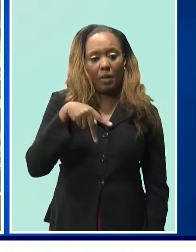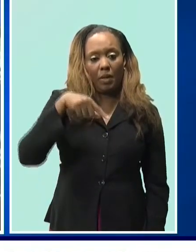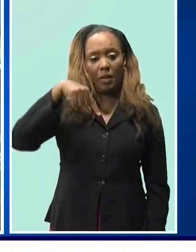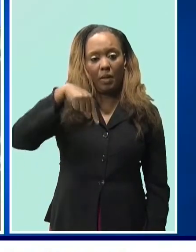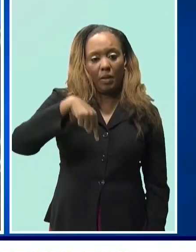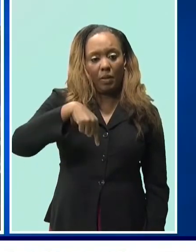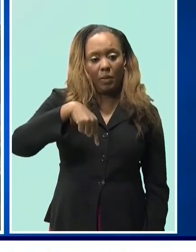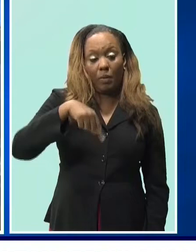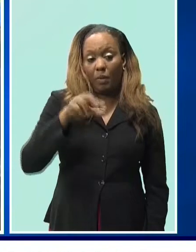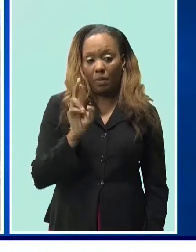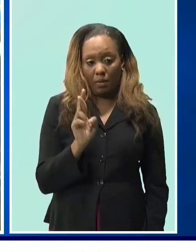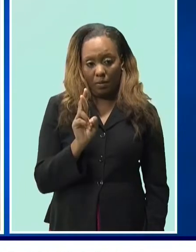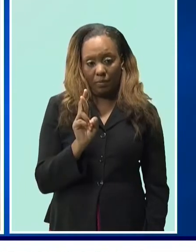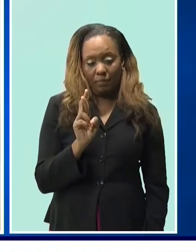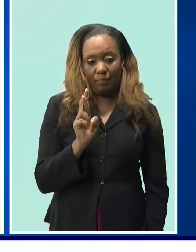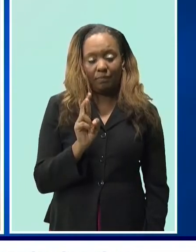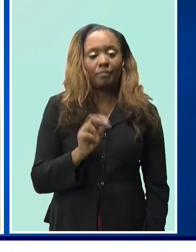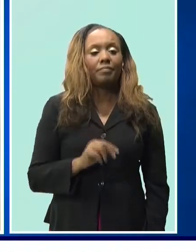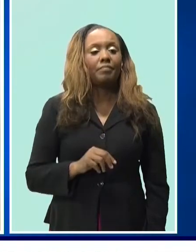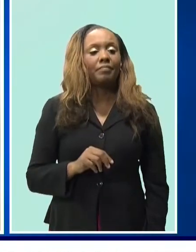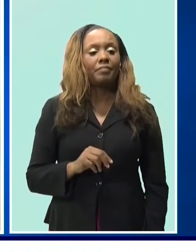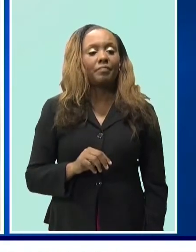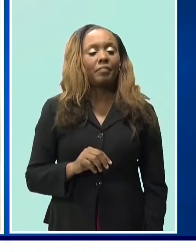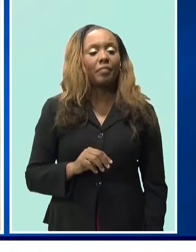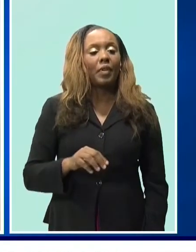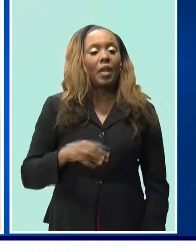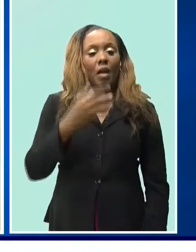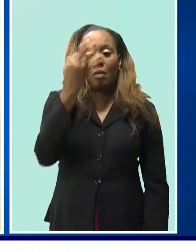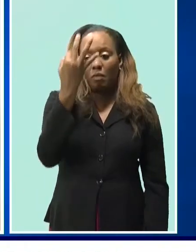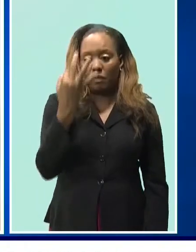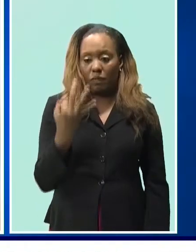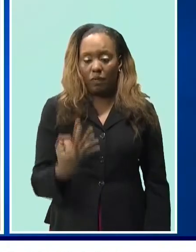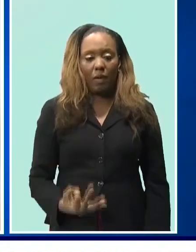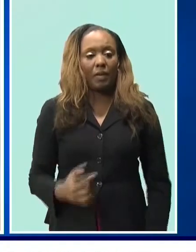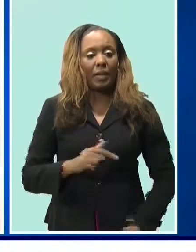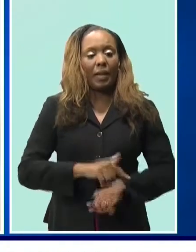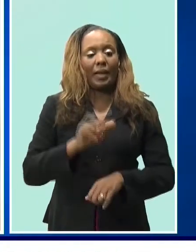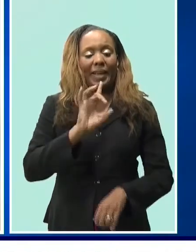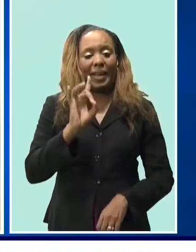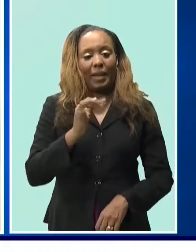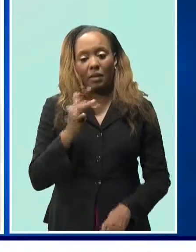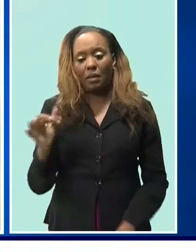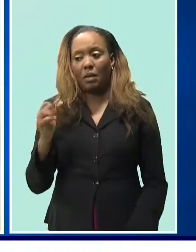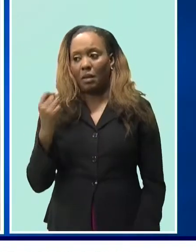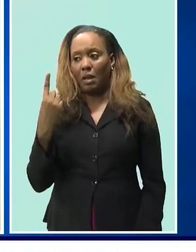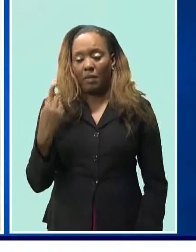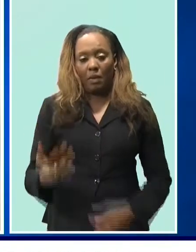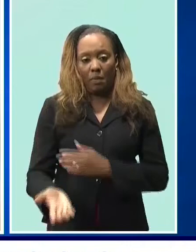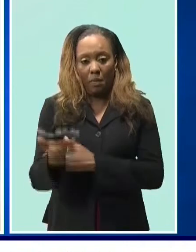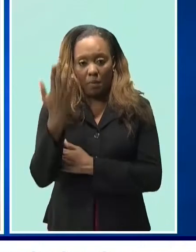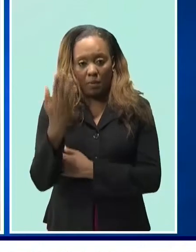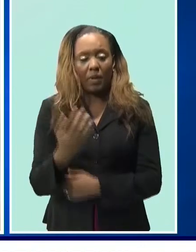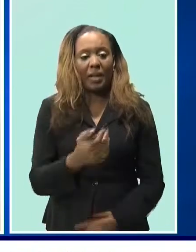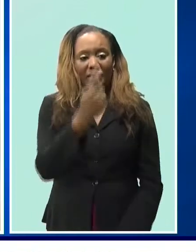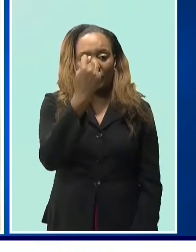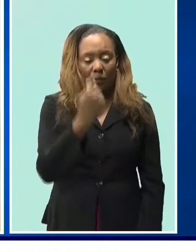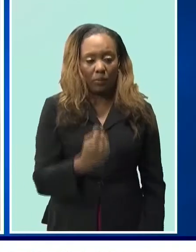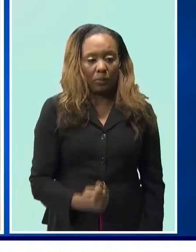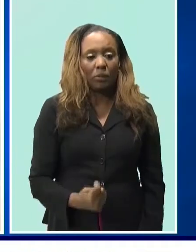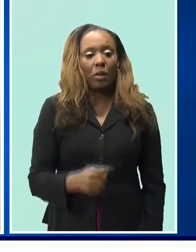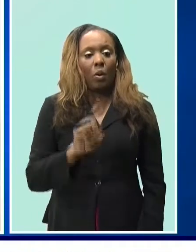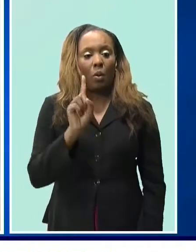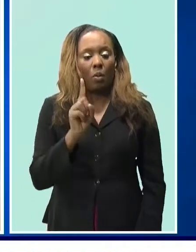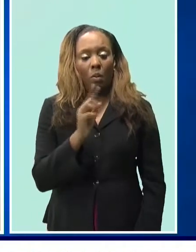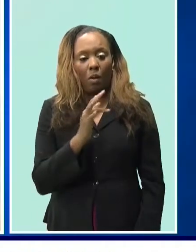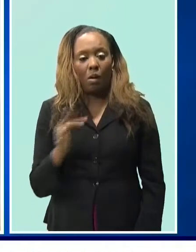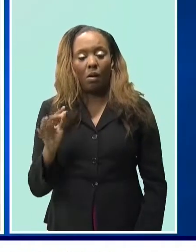Q, or R, your shopping days will be Fridays between 8 and 11 a.m. and on Tuesdays between